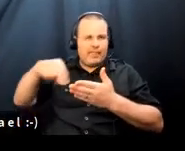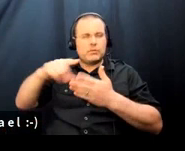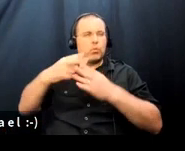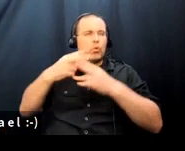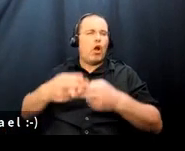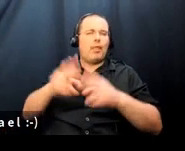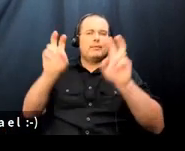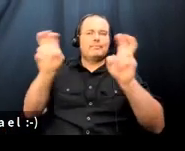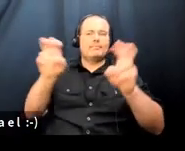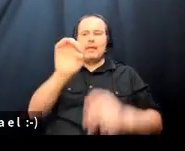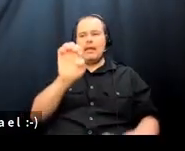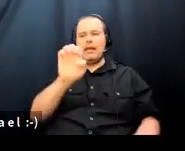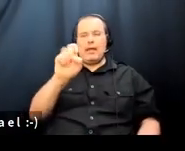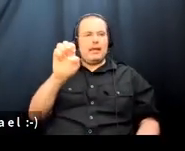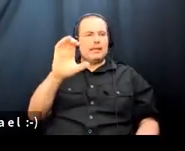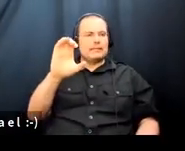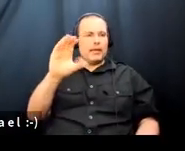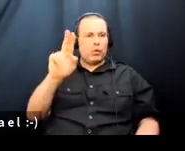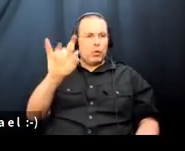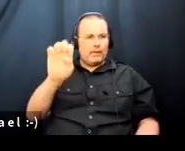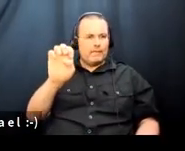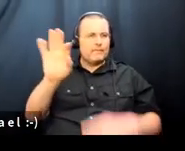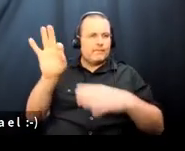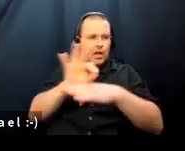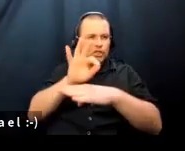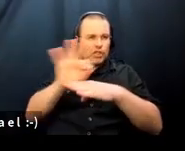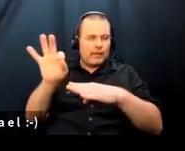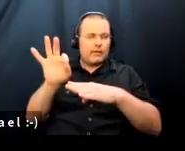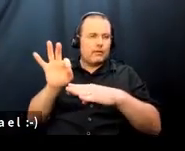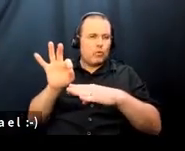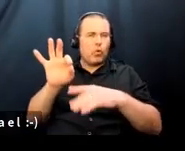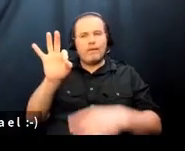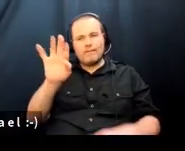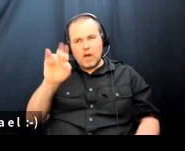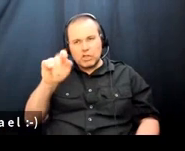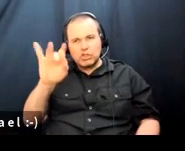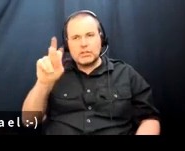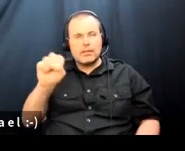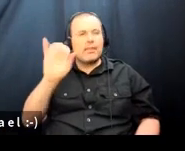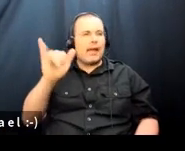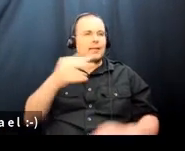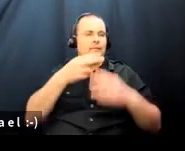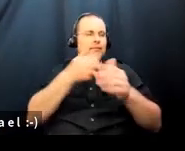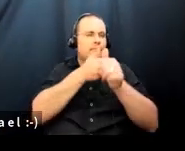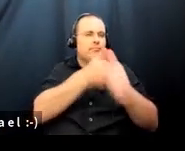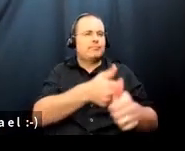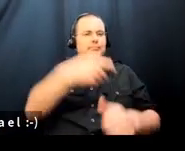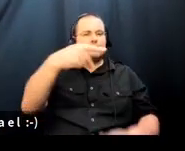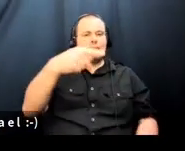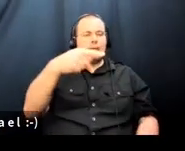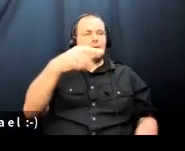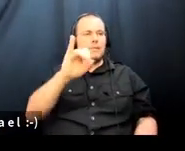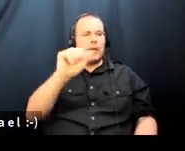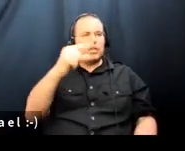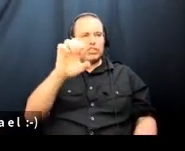functioning, executive functions, but this is based on the work of Piaget. And